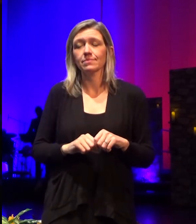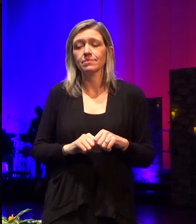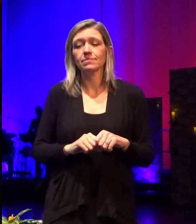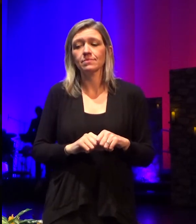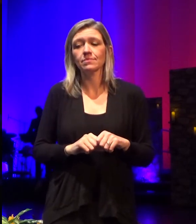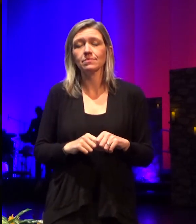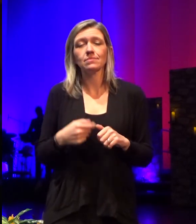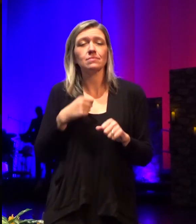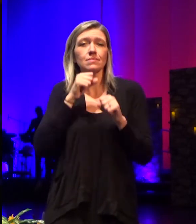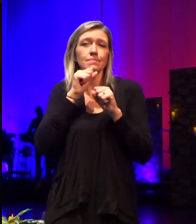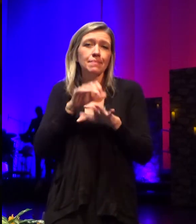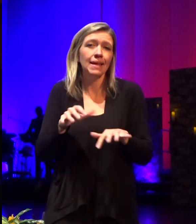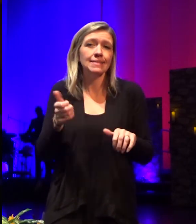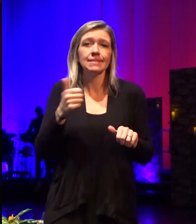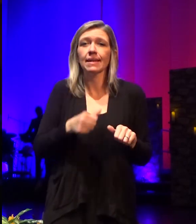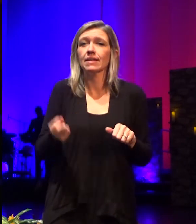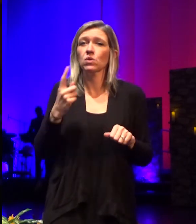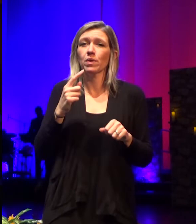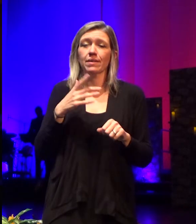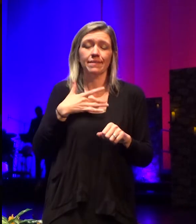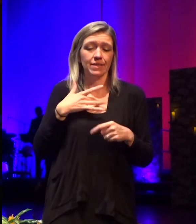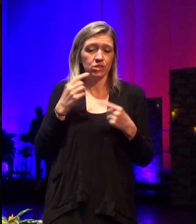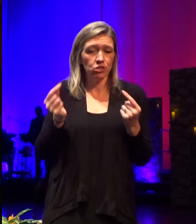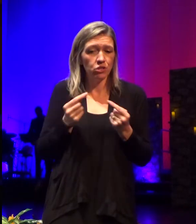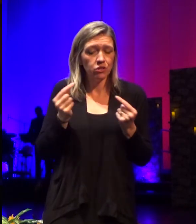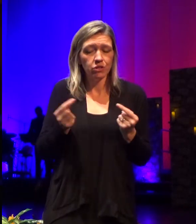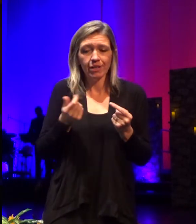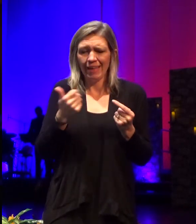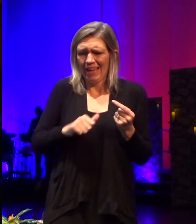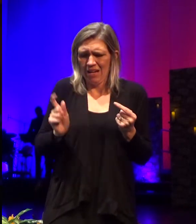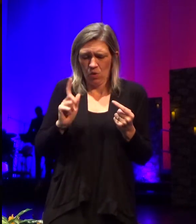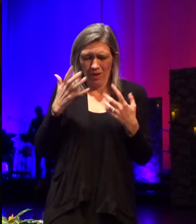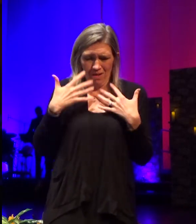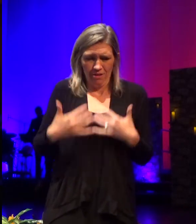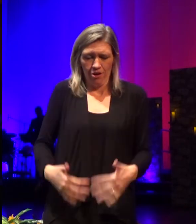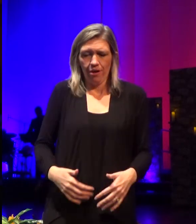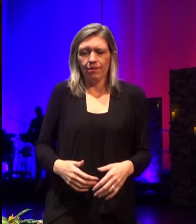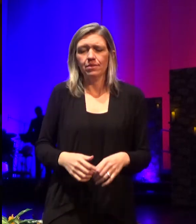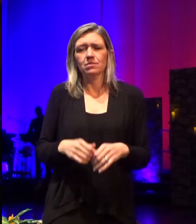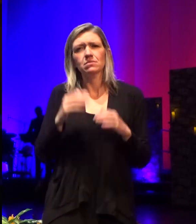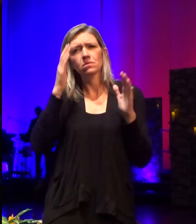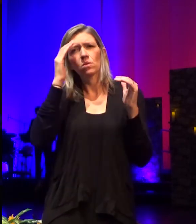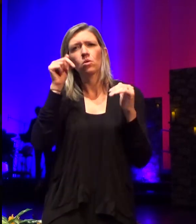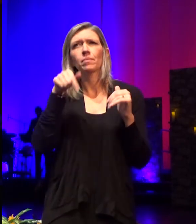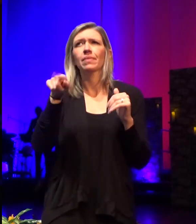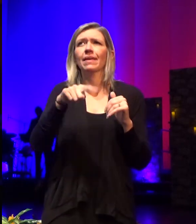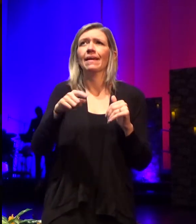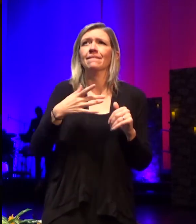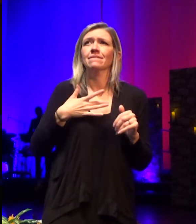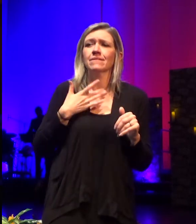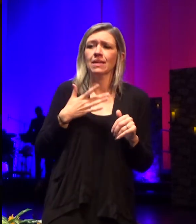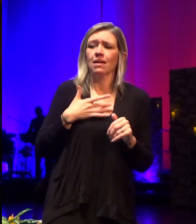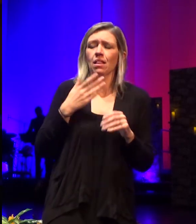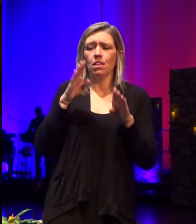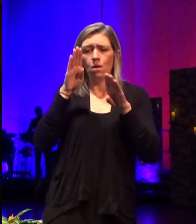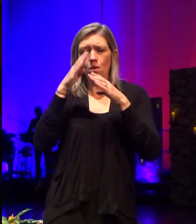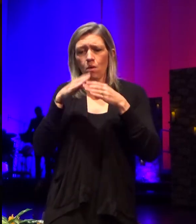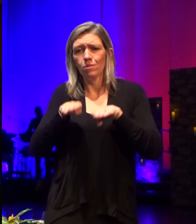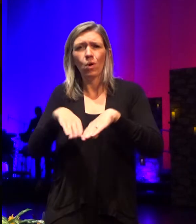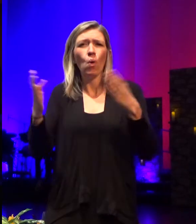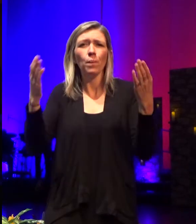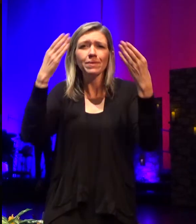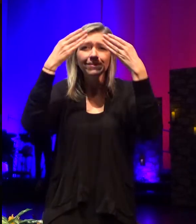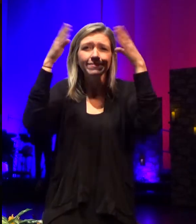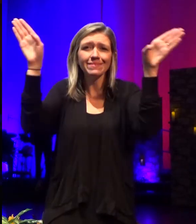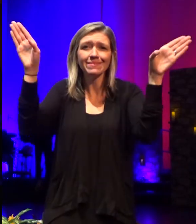And we bless anyone who is hurting anywhere, that they might feel and be open to the waves of love and support that move from